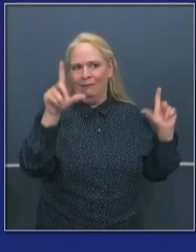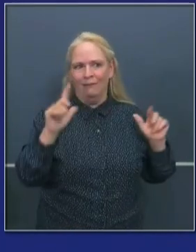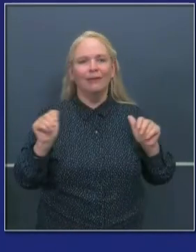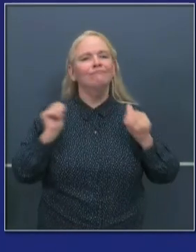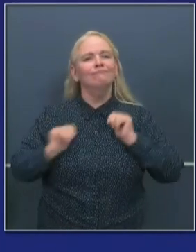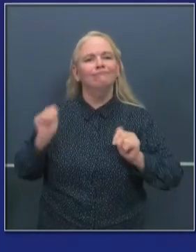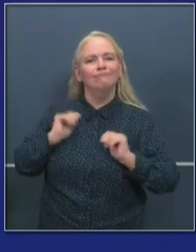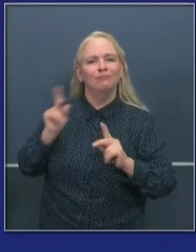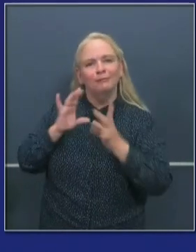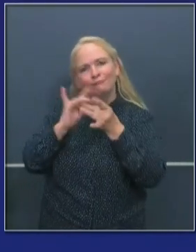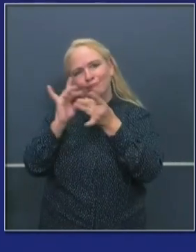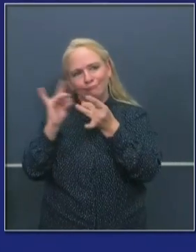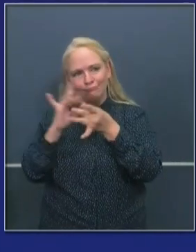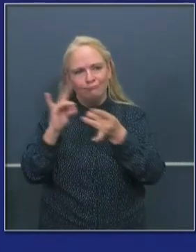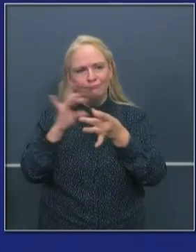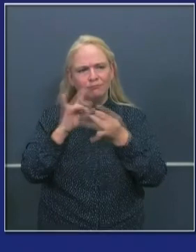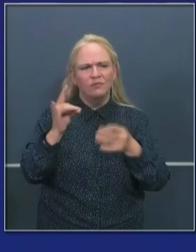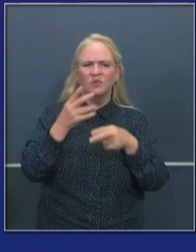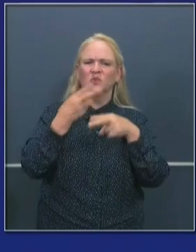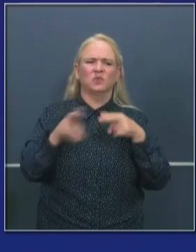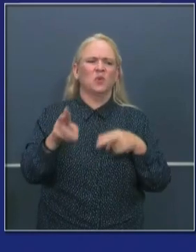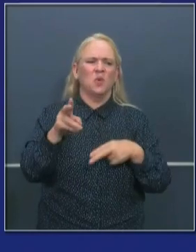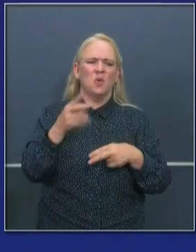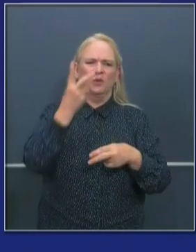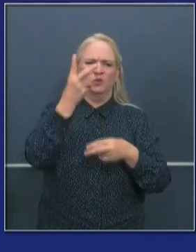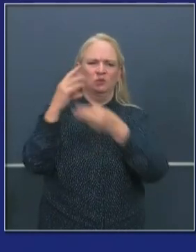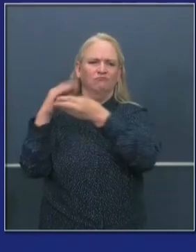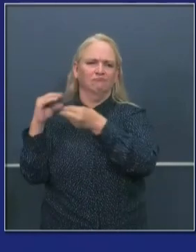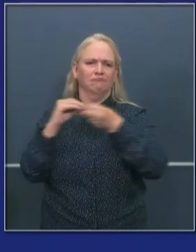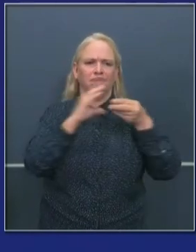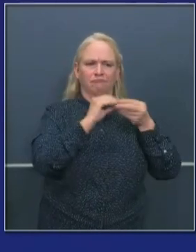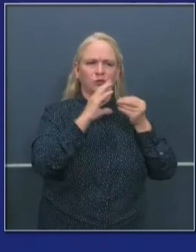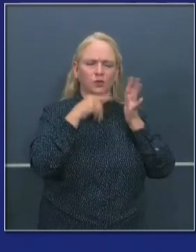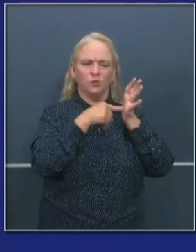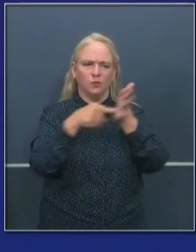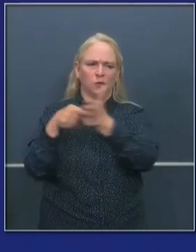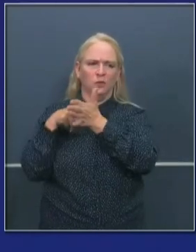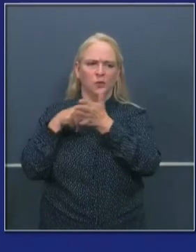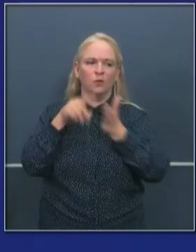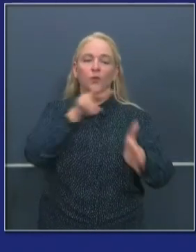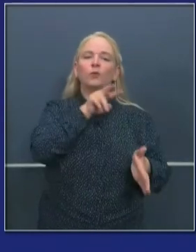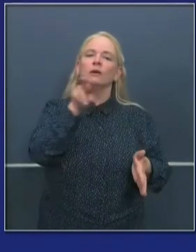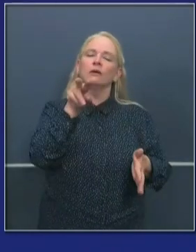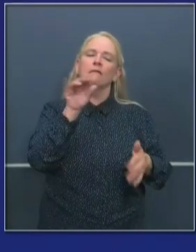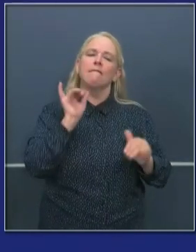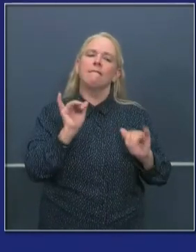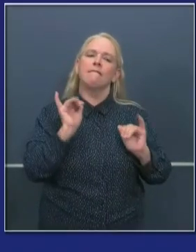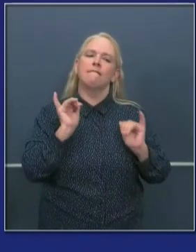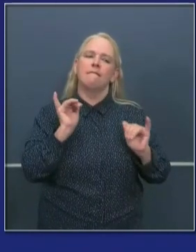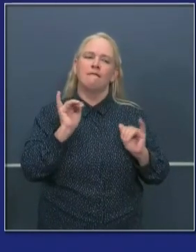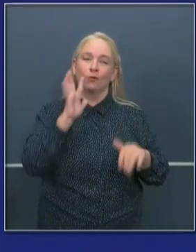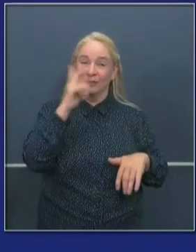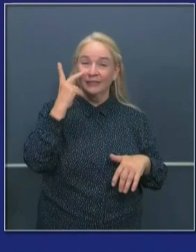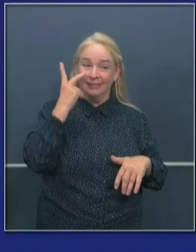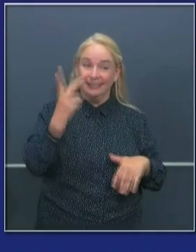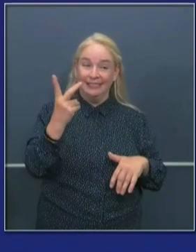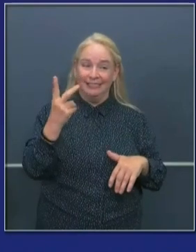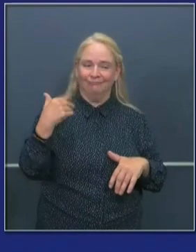these two very short videos that will give you a sense of what you're going to start seeing on your TV